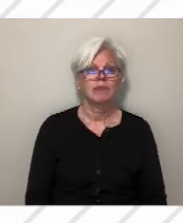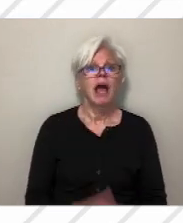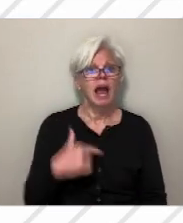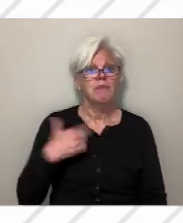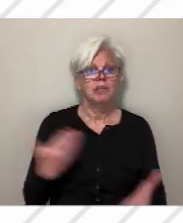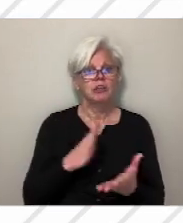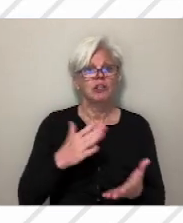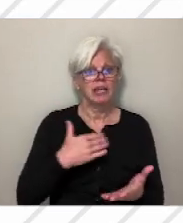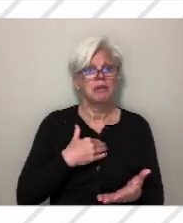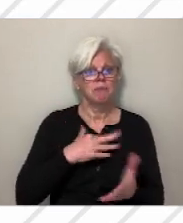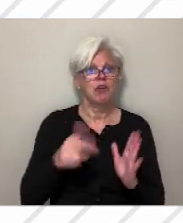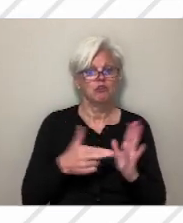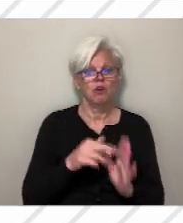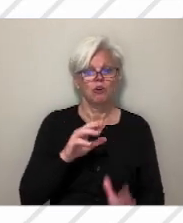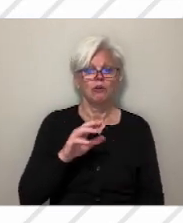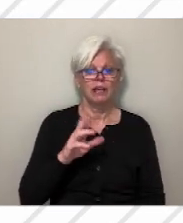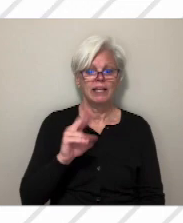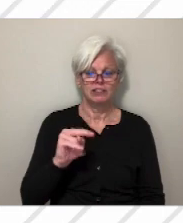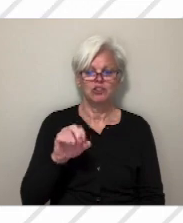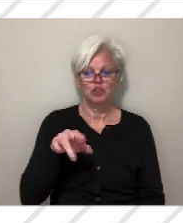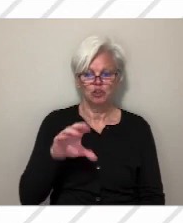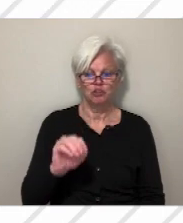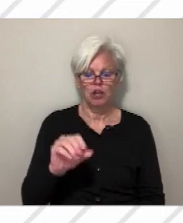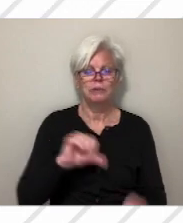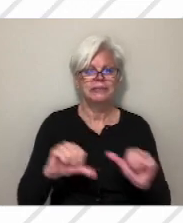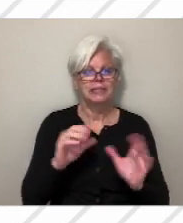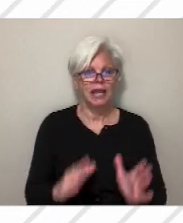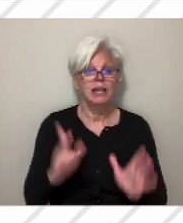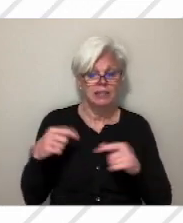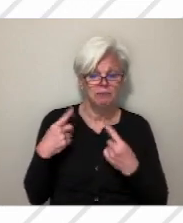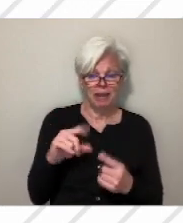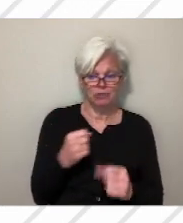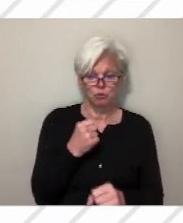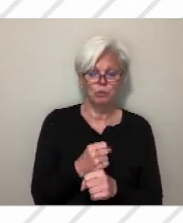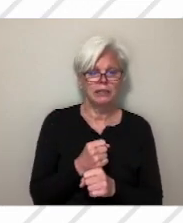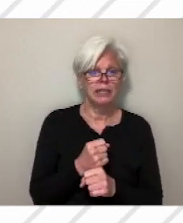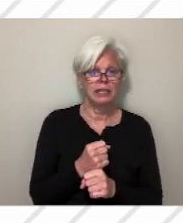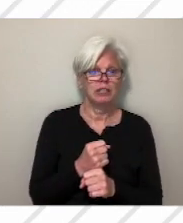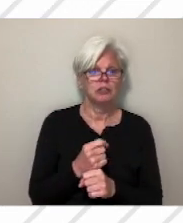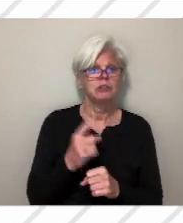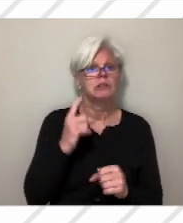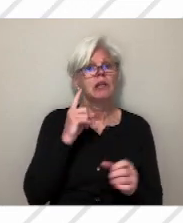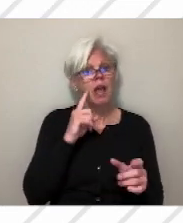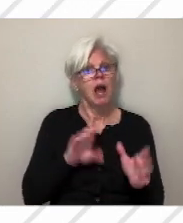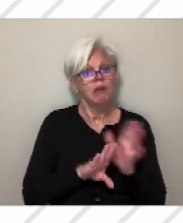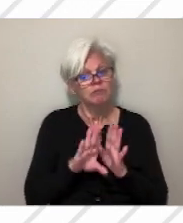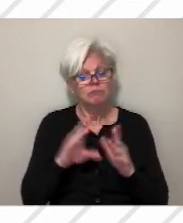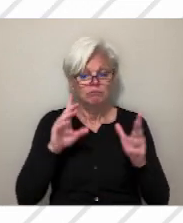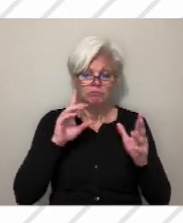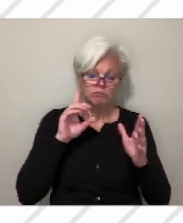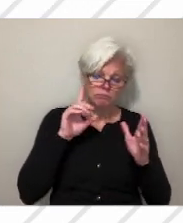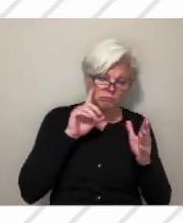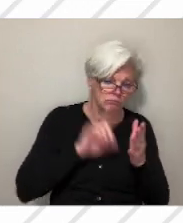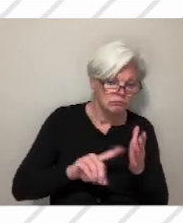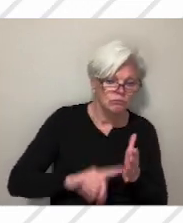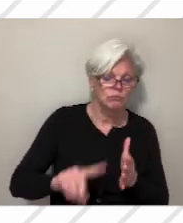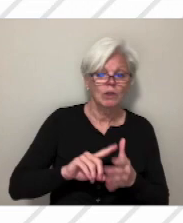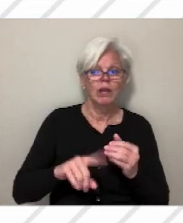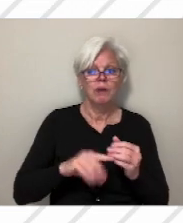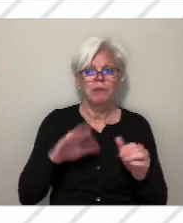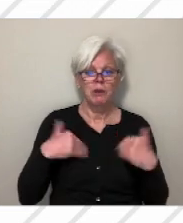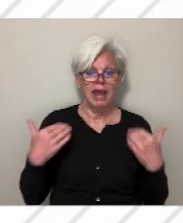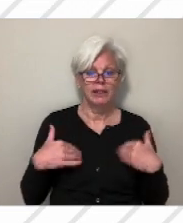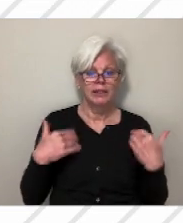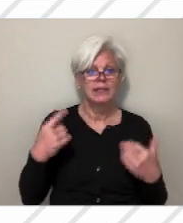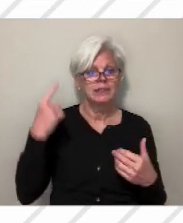neuroscientist. I've spent the past 20 years examining and conducting research on adolescent brain development. And we've learned a lot in